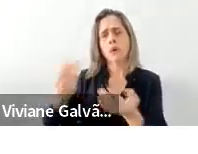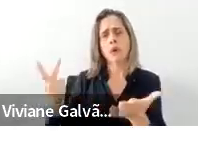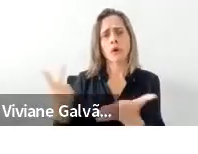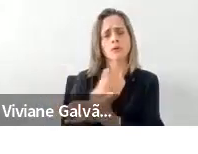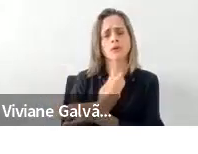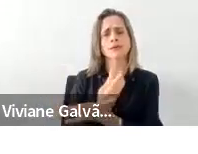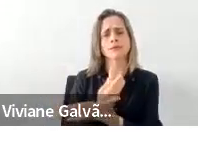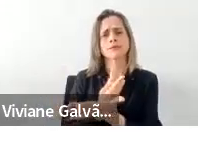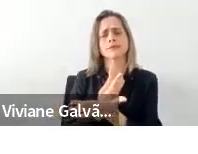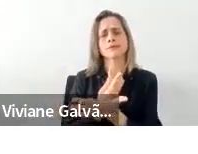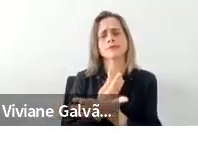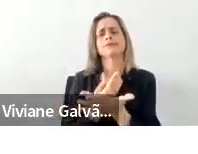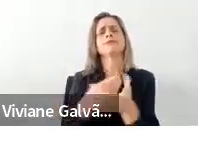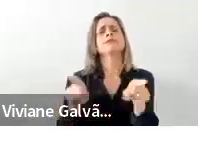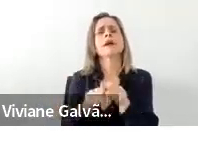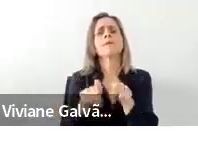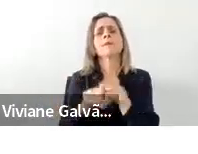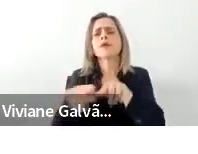decolonizing science?